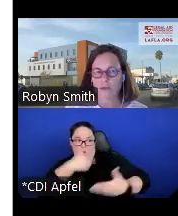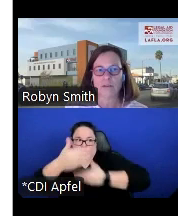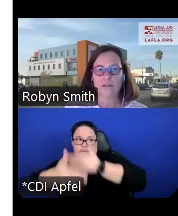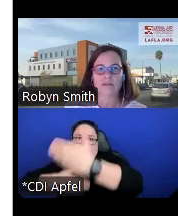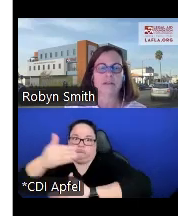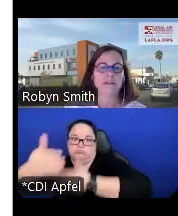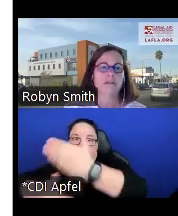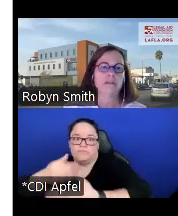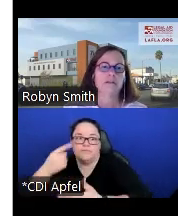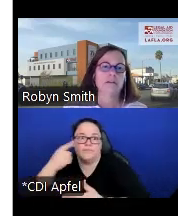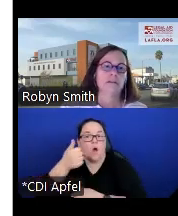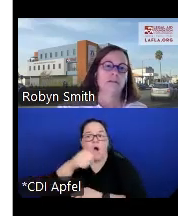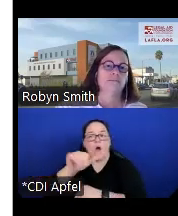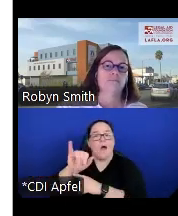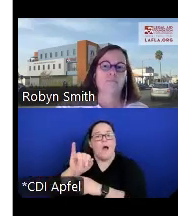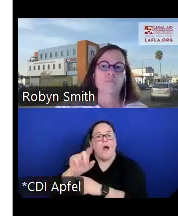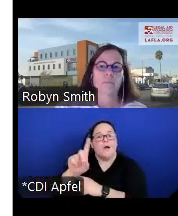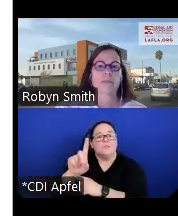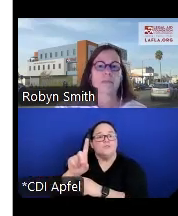your loans.